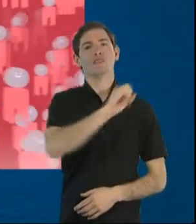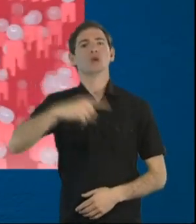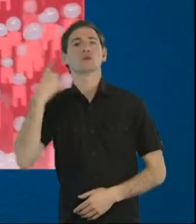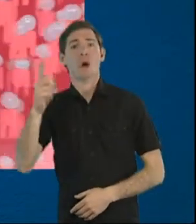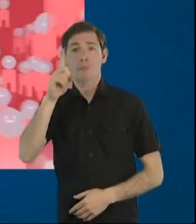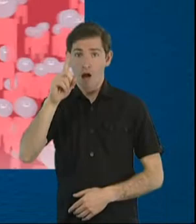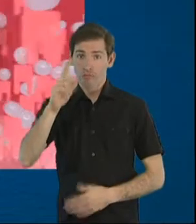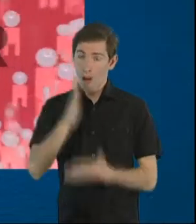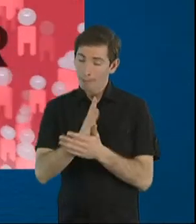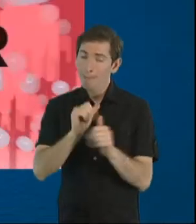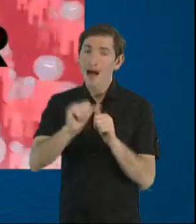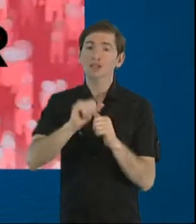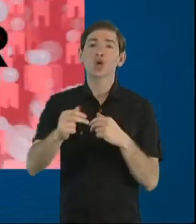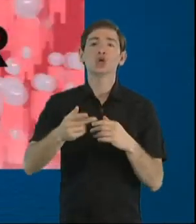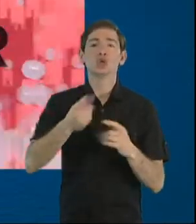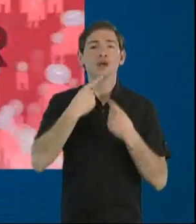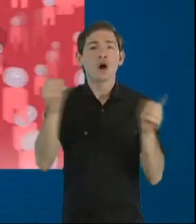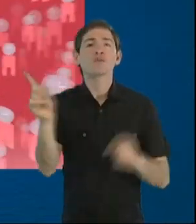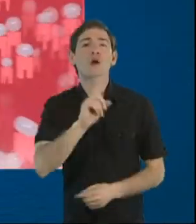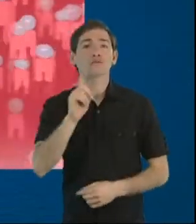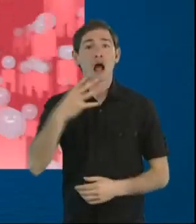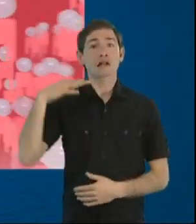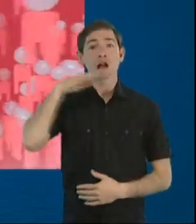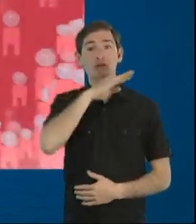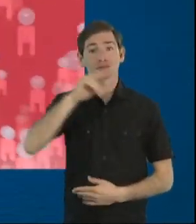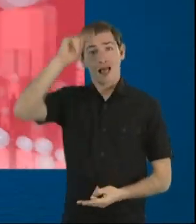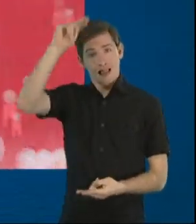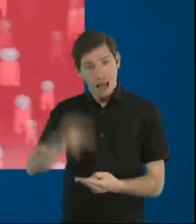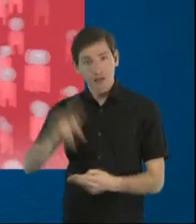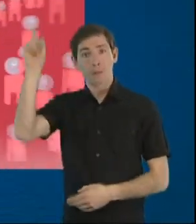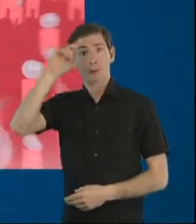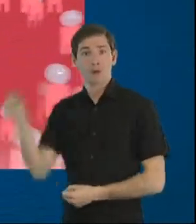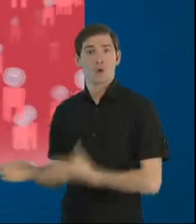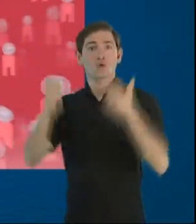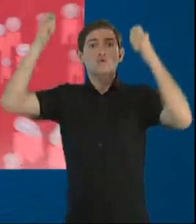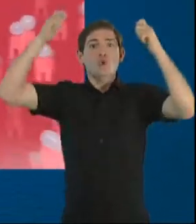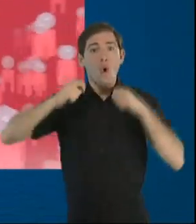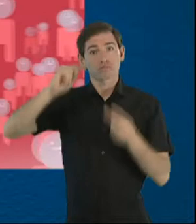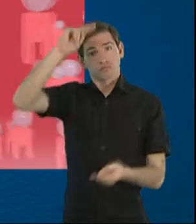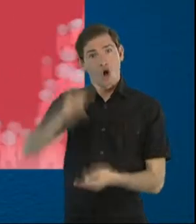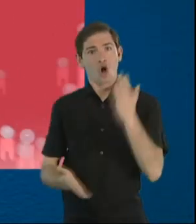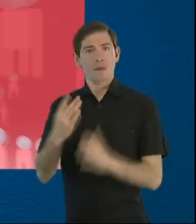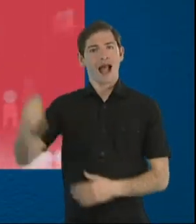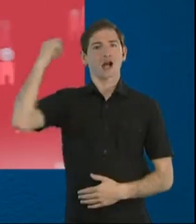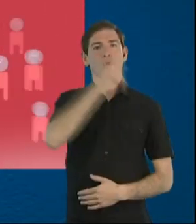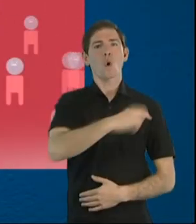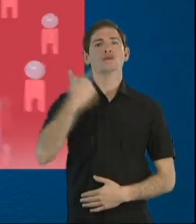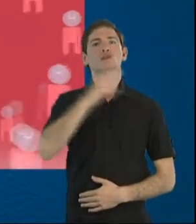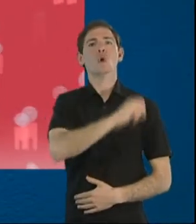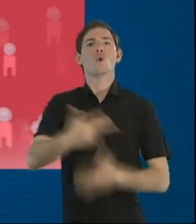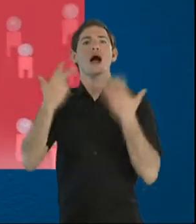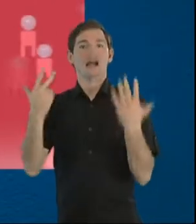But there is better news. 900 fewer young people in London went to court for the first time in 2007-8 compared